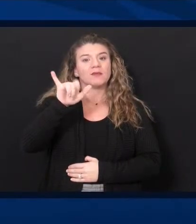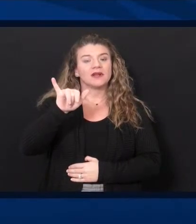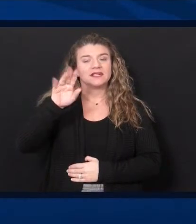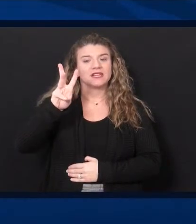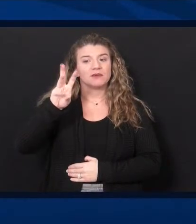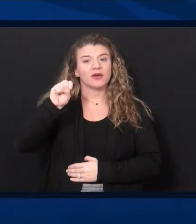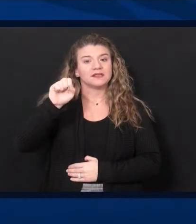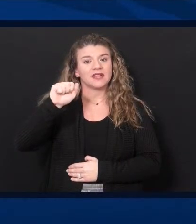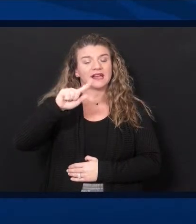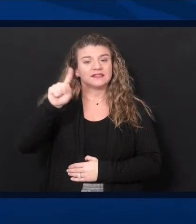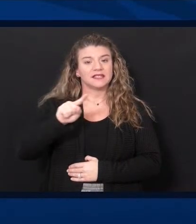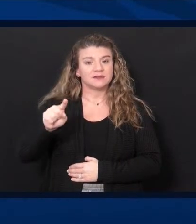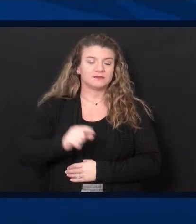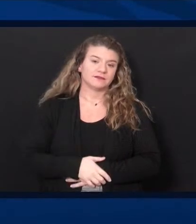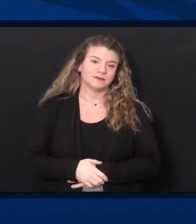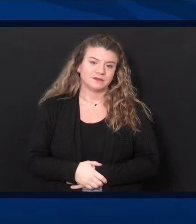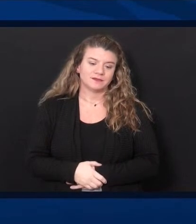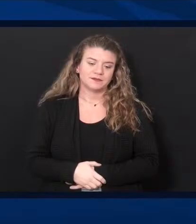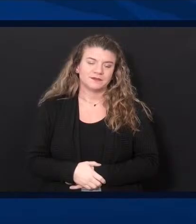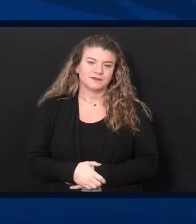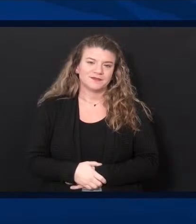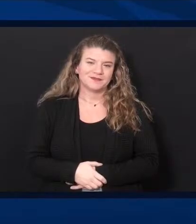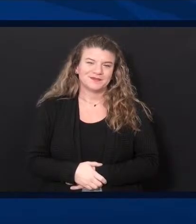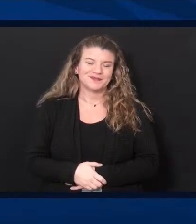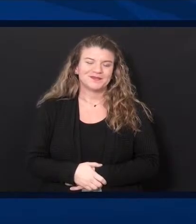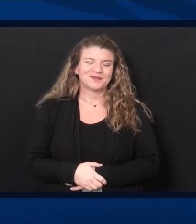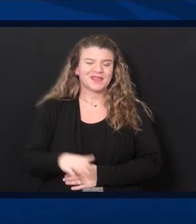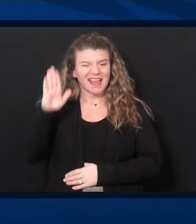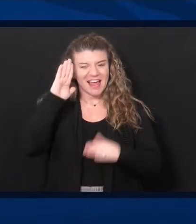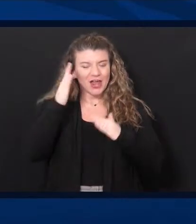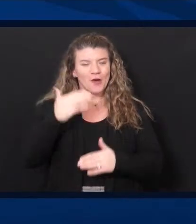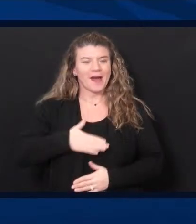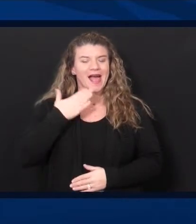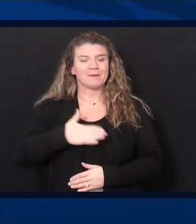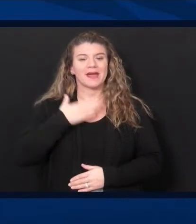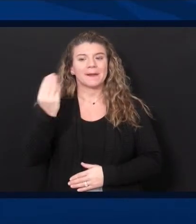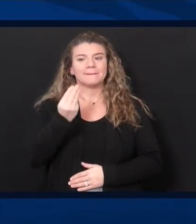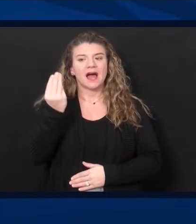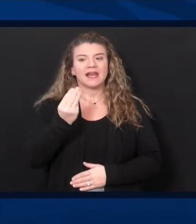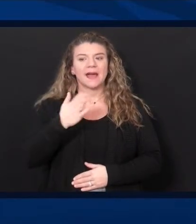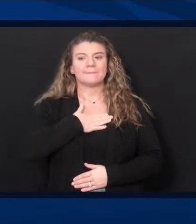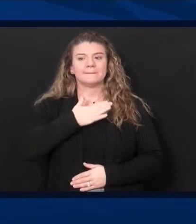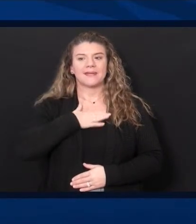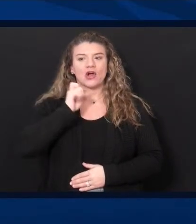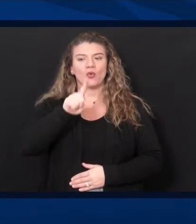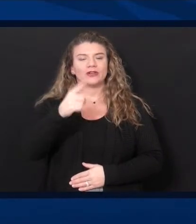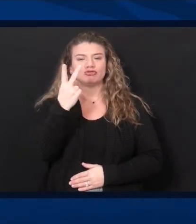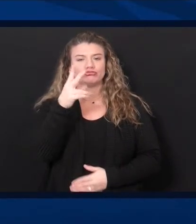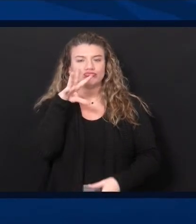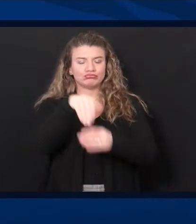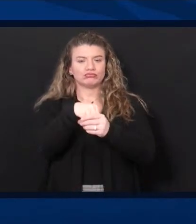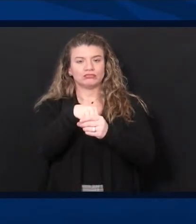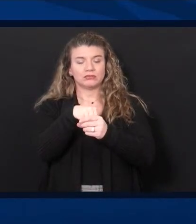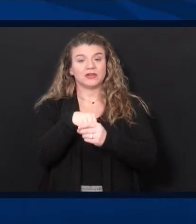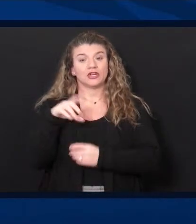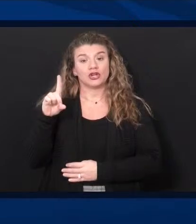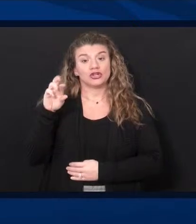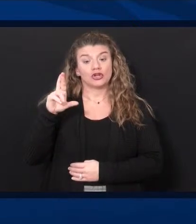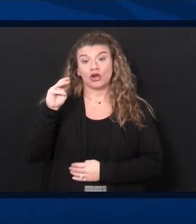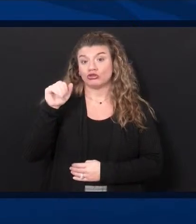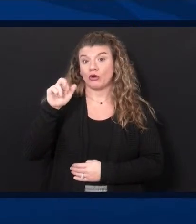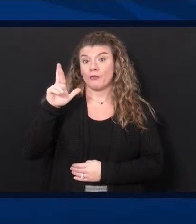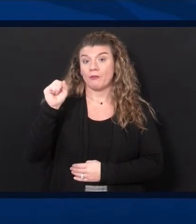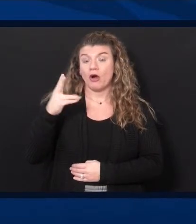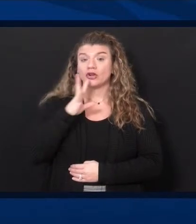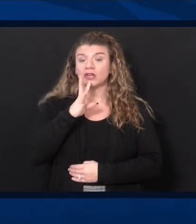WSAZ. Hi, everyone. Happy Monday. I kind of have a two-folded question. So Dr. Clay Marsh, you talked about